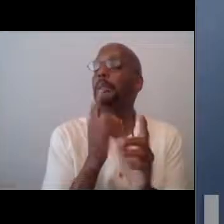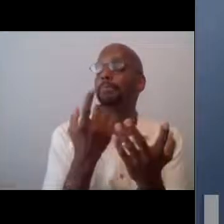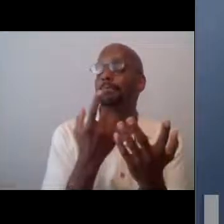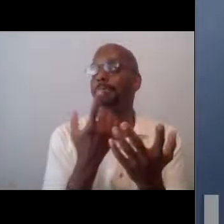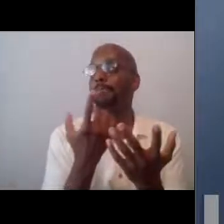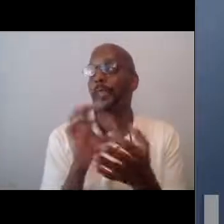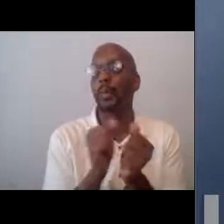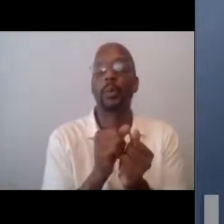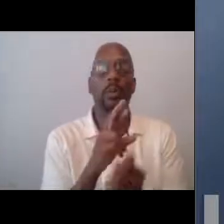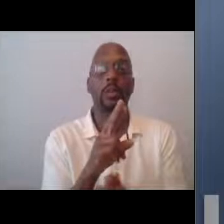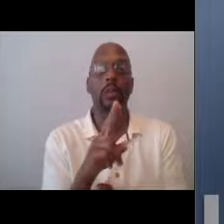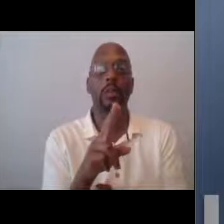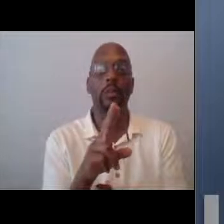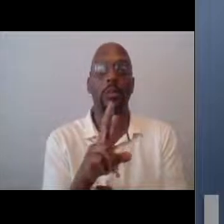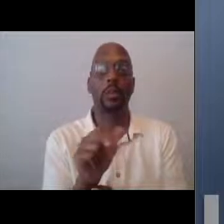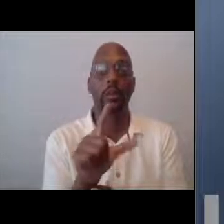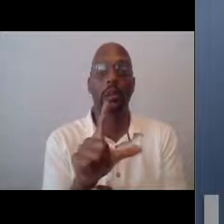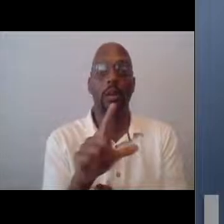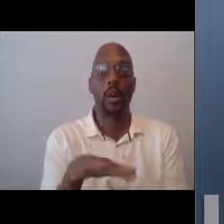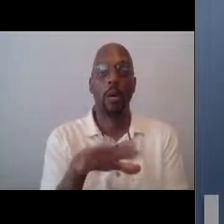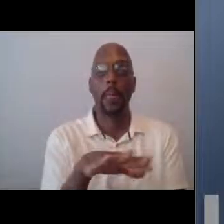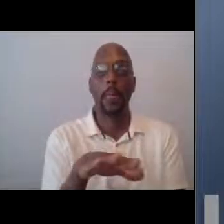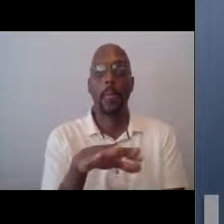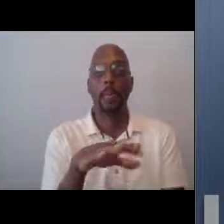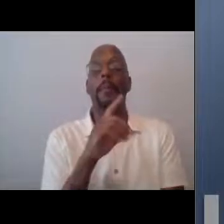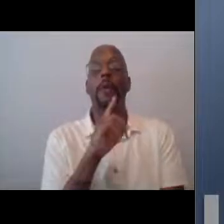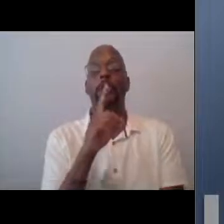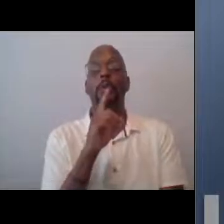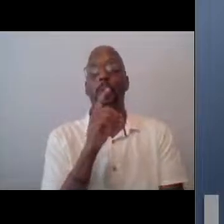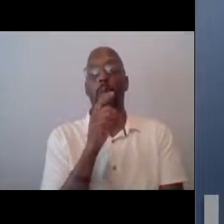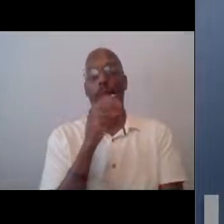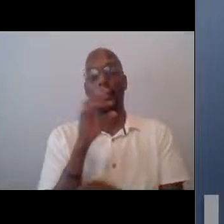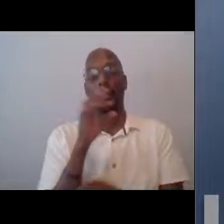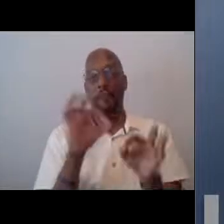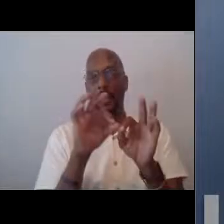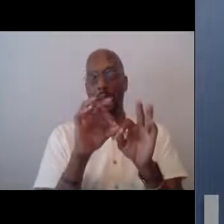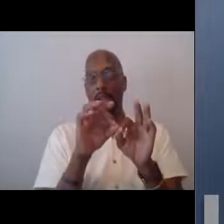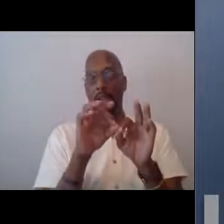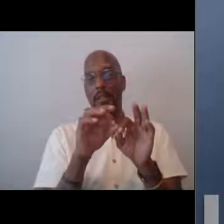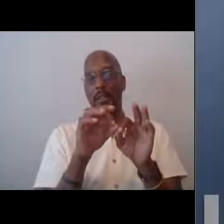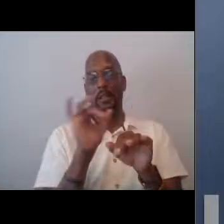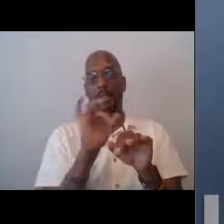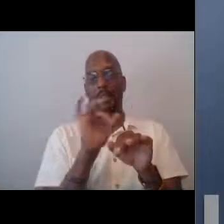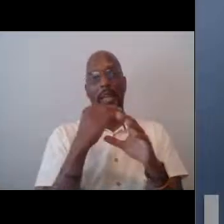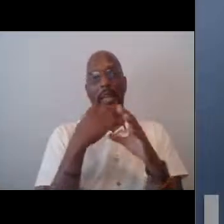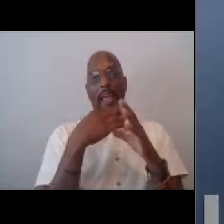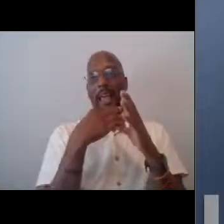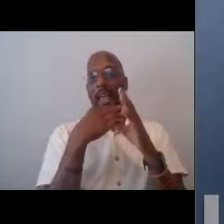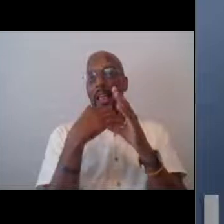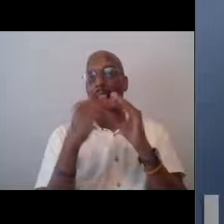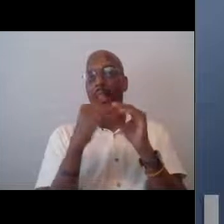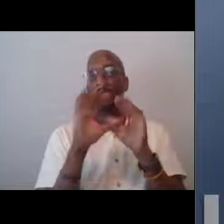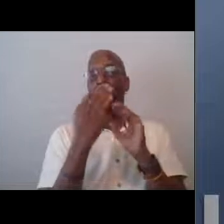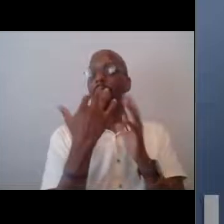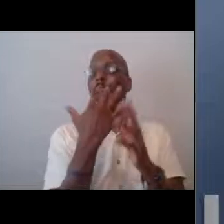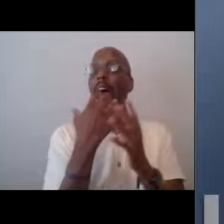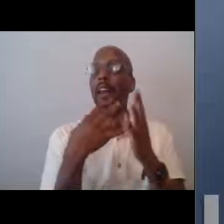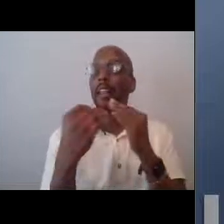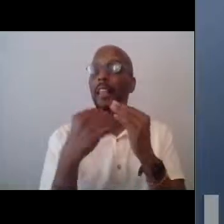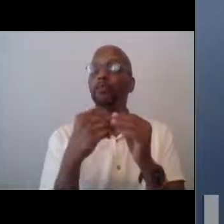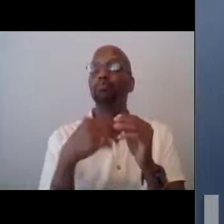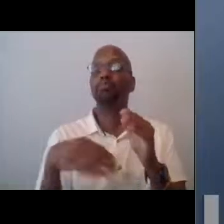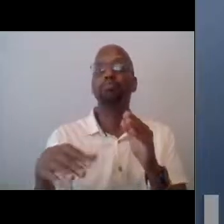rural areas, making sure that adequate value is placed on things like evacuation routes, fire evacuation, and